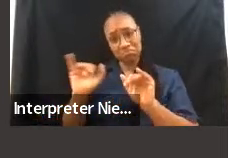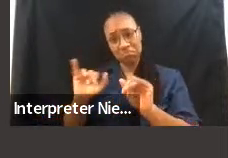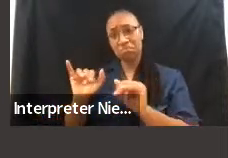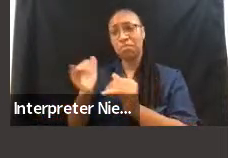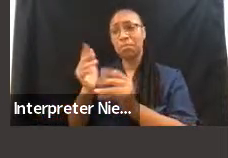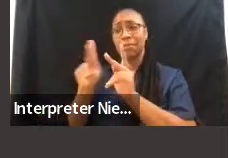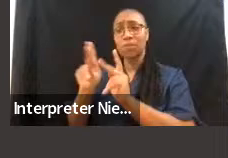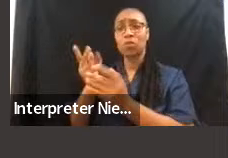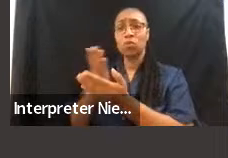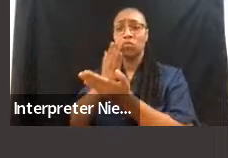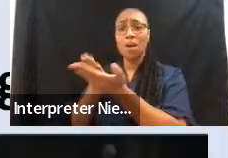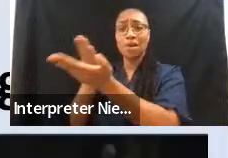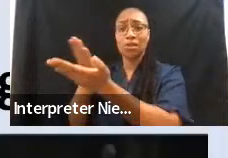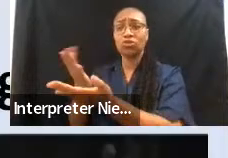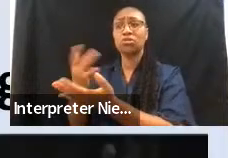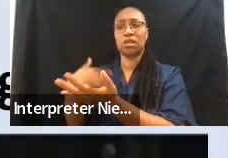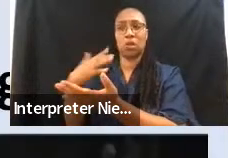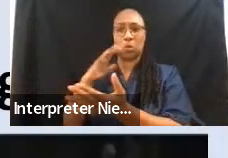Next slide.